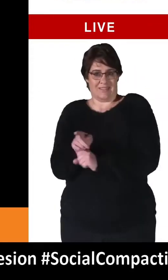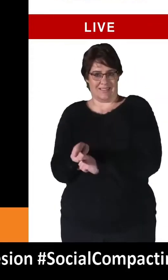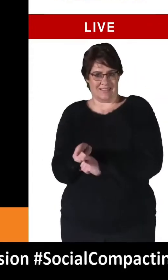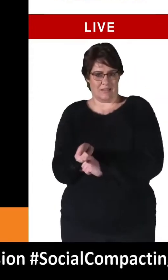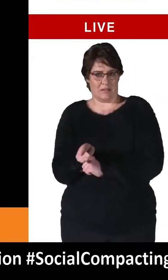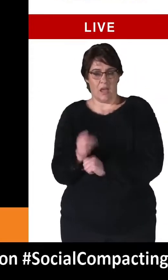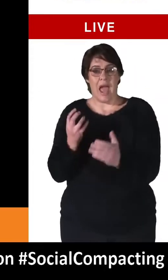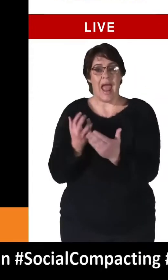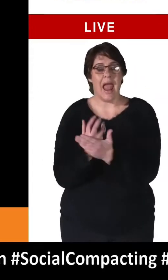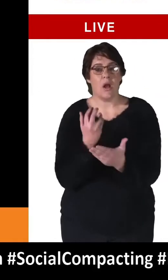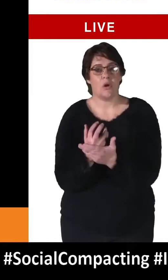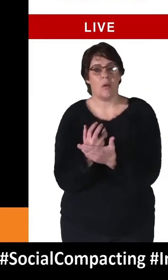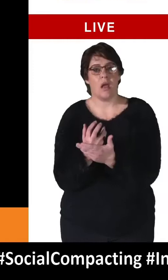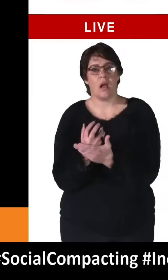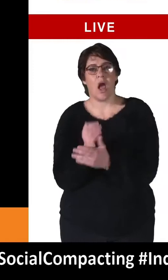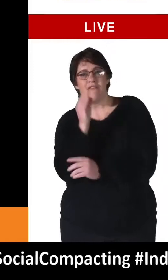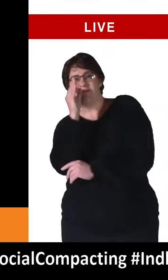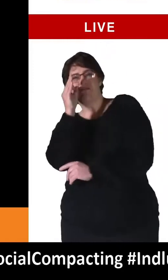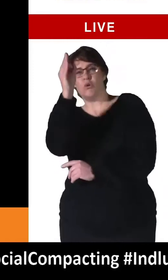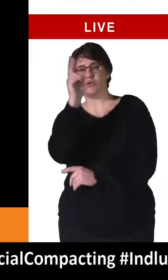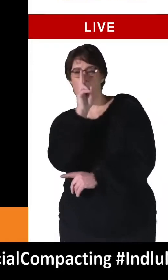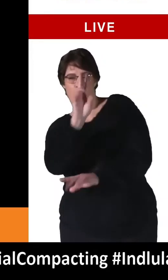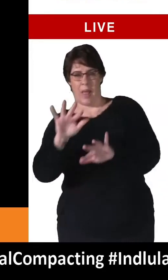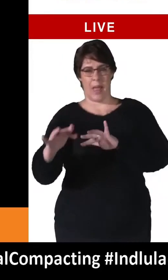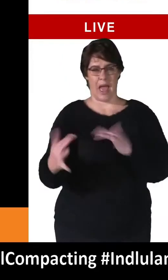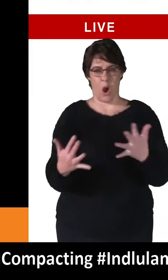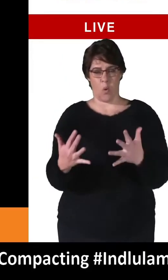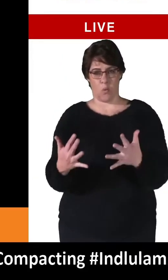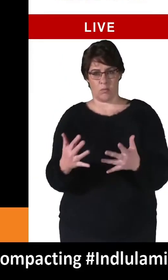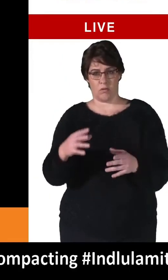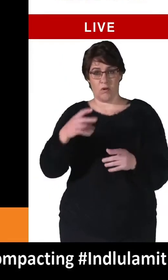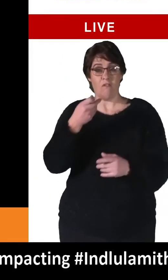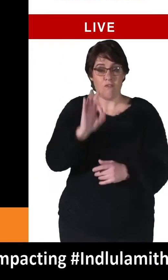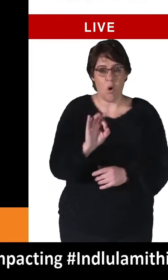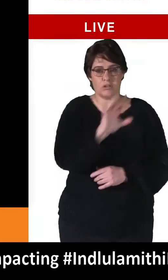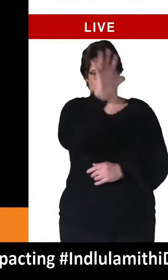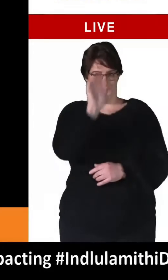is the economic likely future of South Africa?